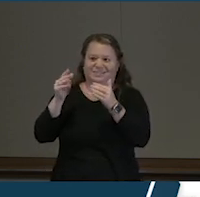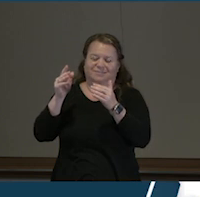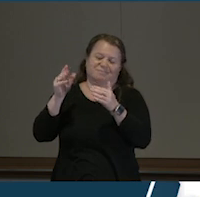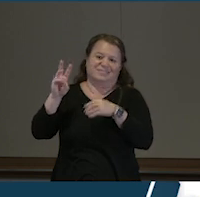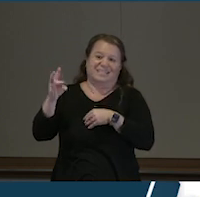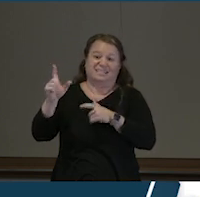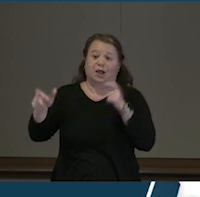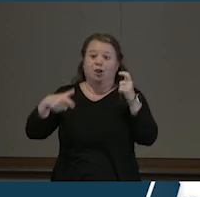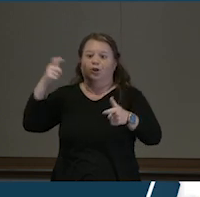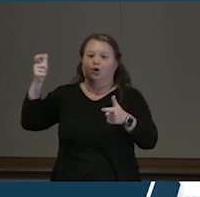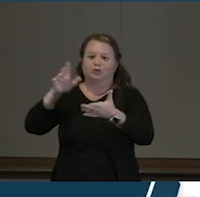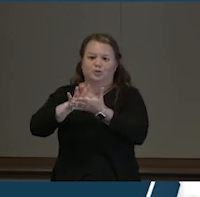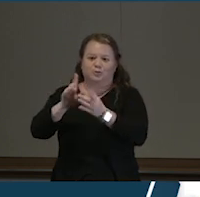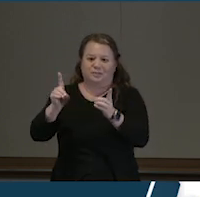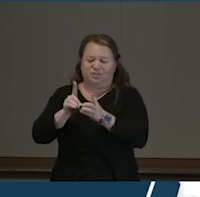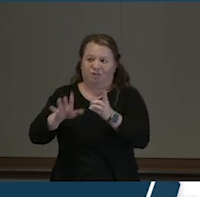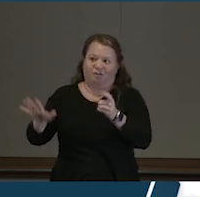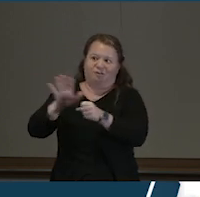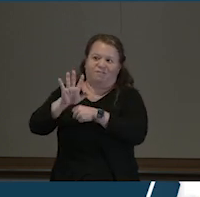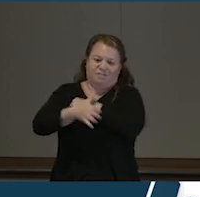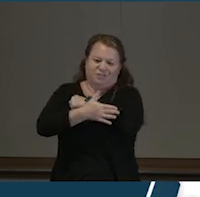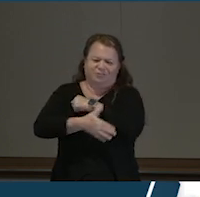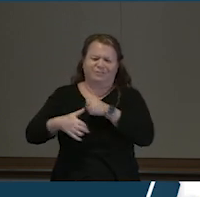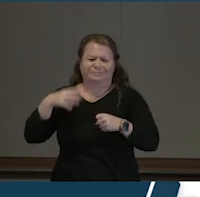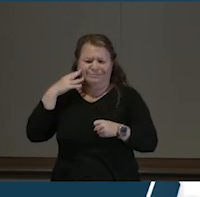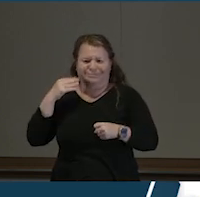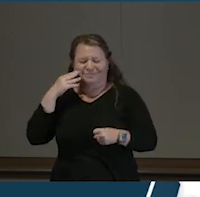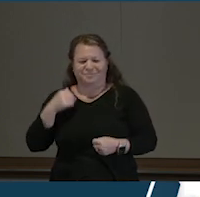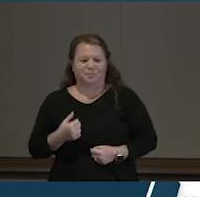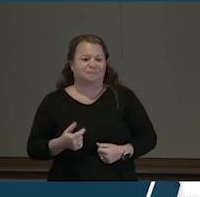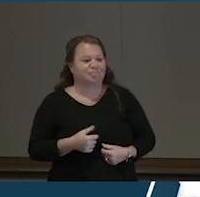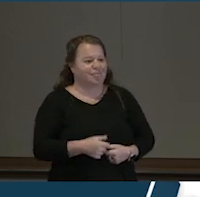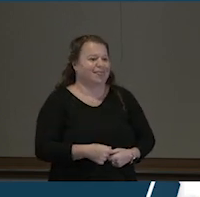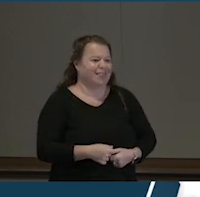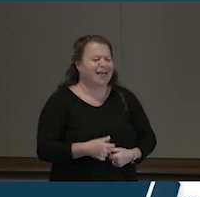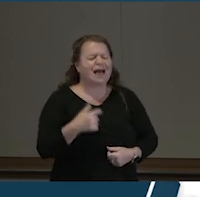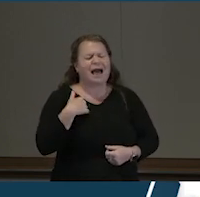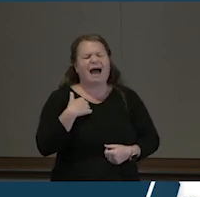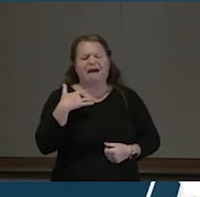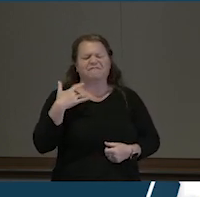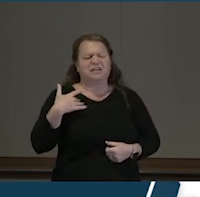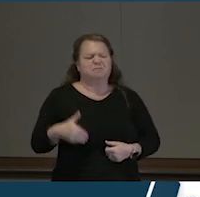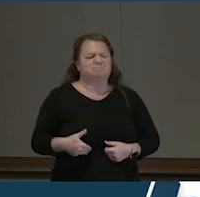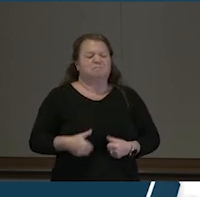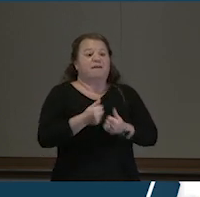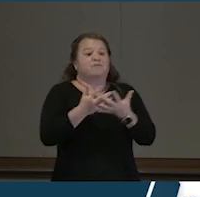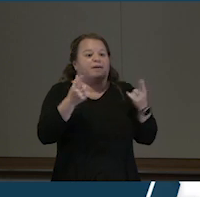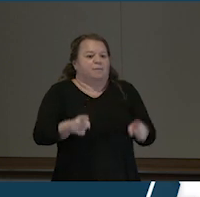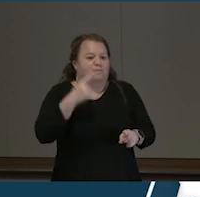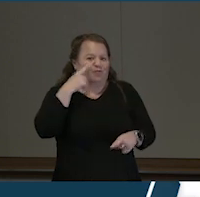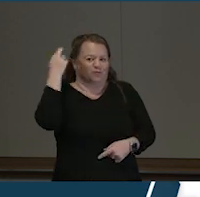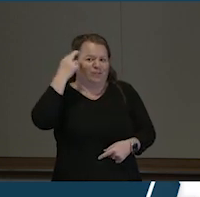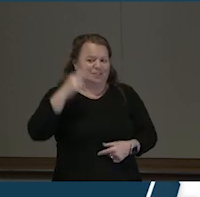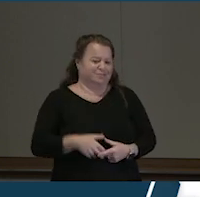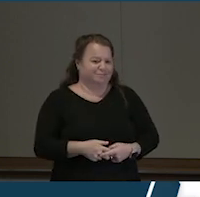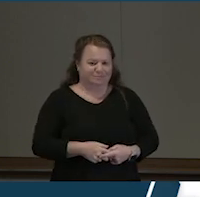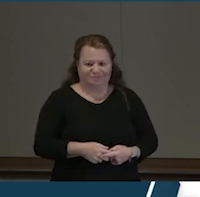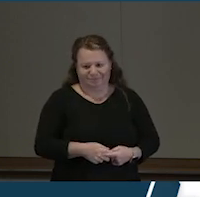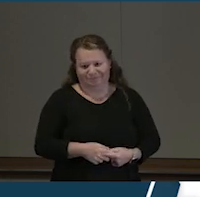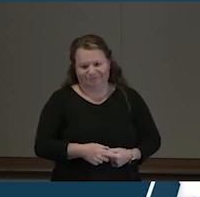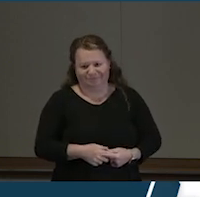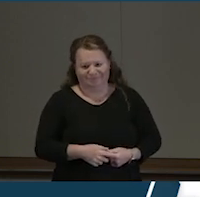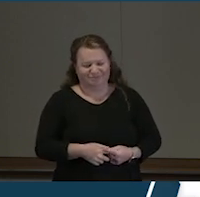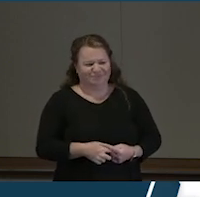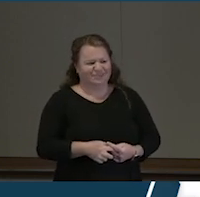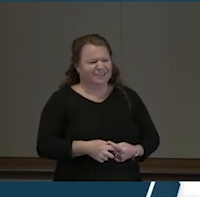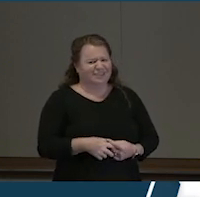in the country. And so I'm one of those people that thinks that everything happens for a reason. So I didn't know why, because really I didn't even